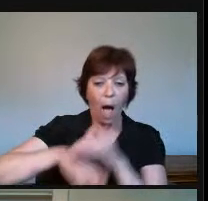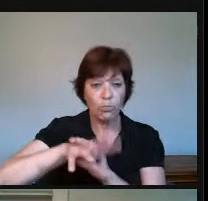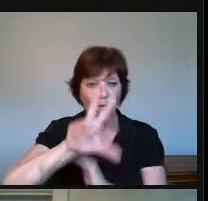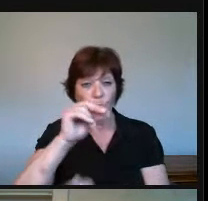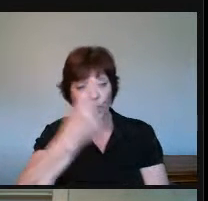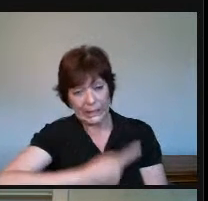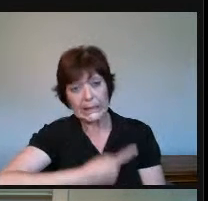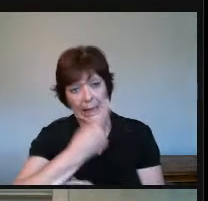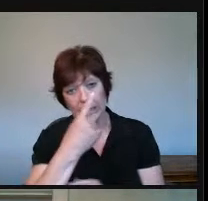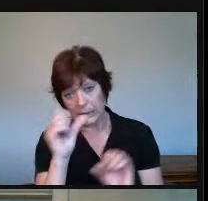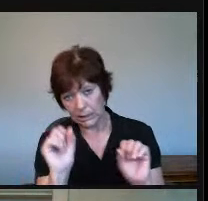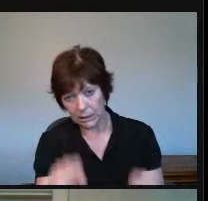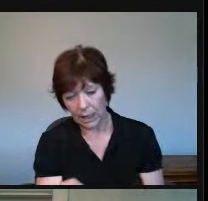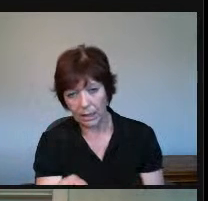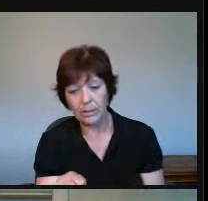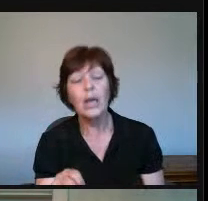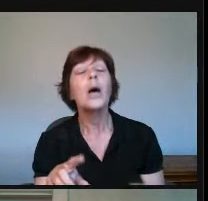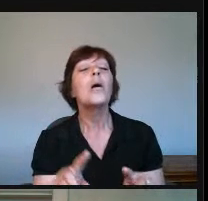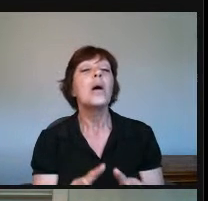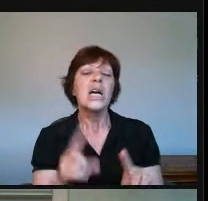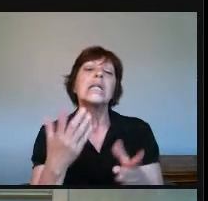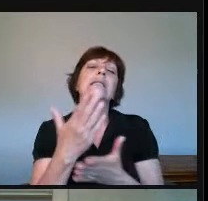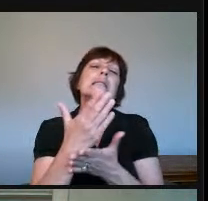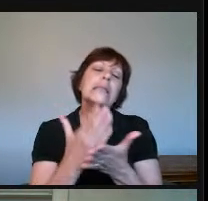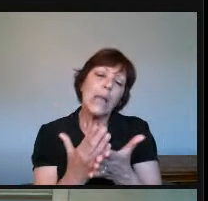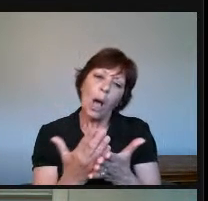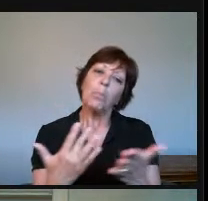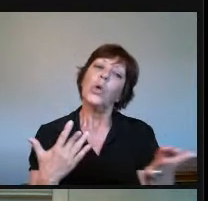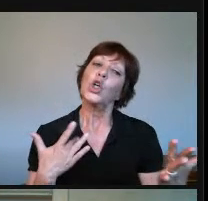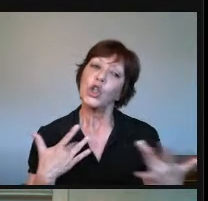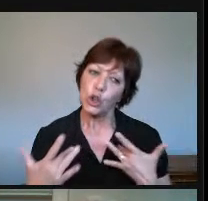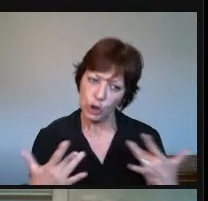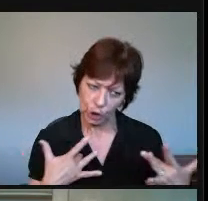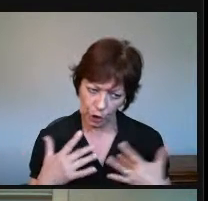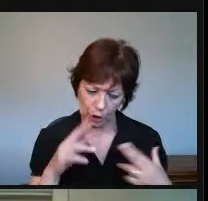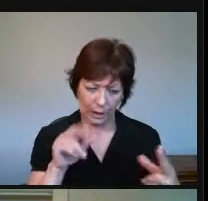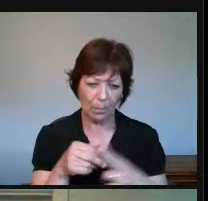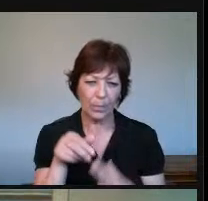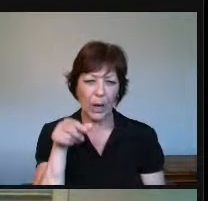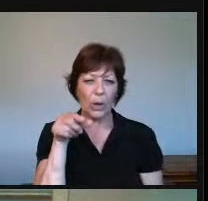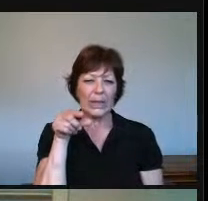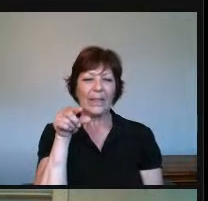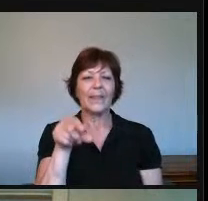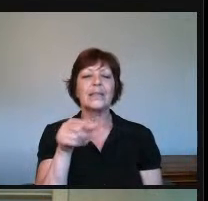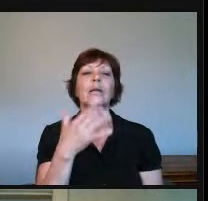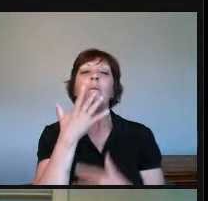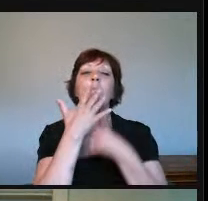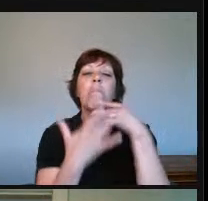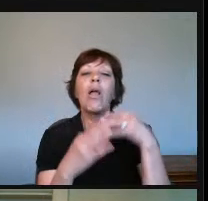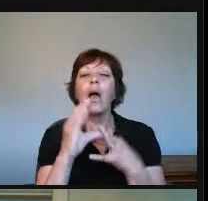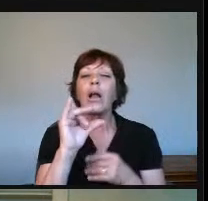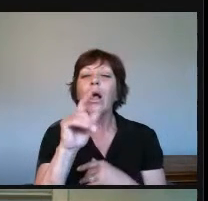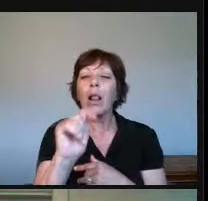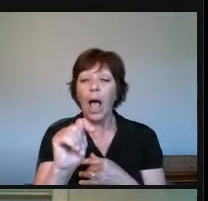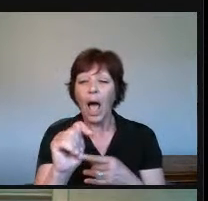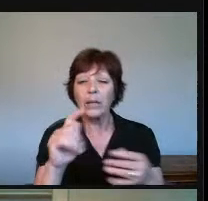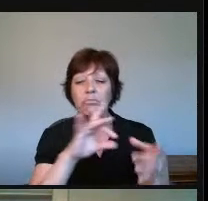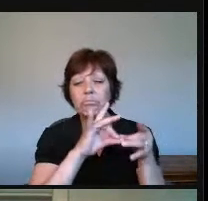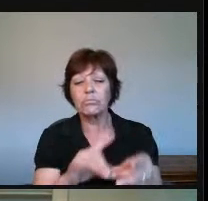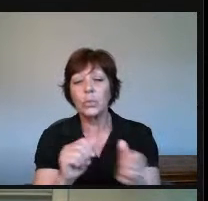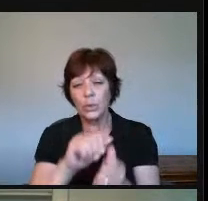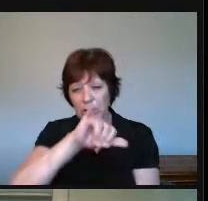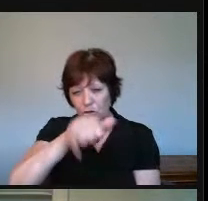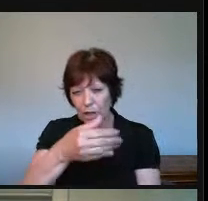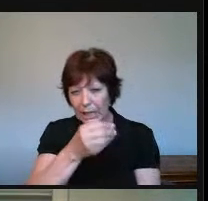days. The downside, there is some concern about these excess clots in the Johnson &